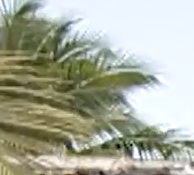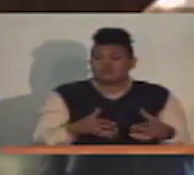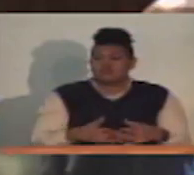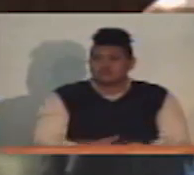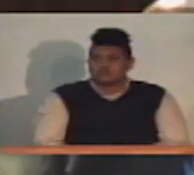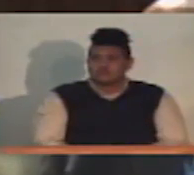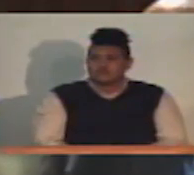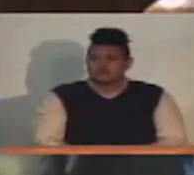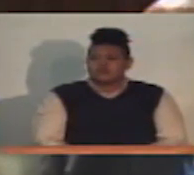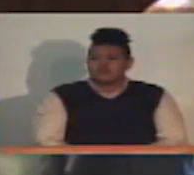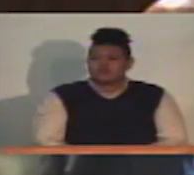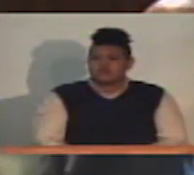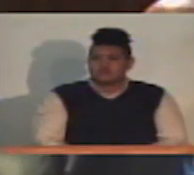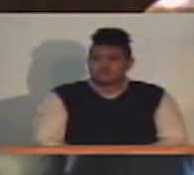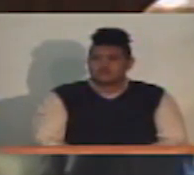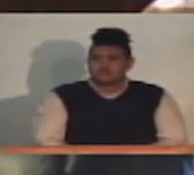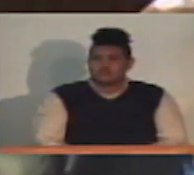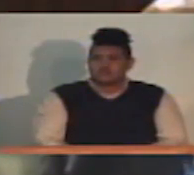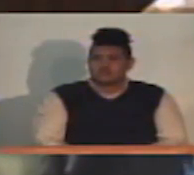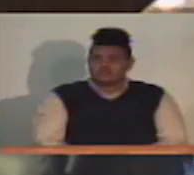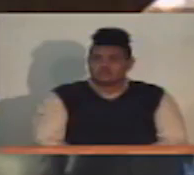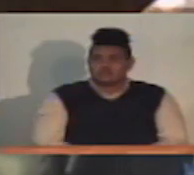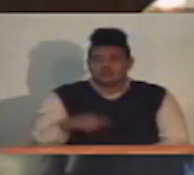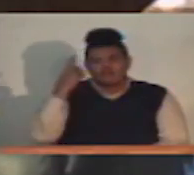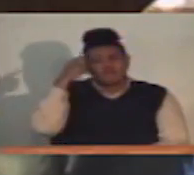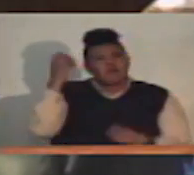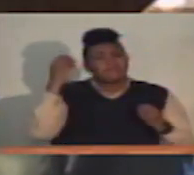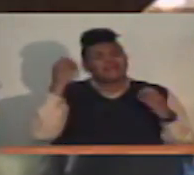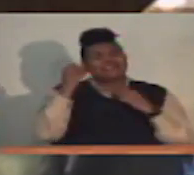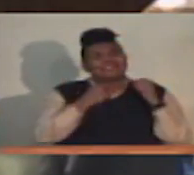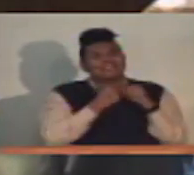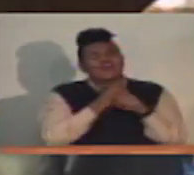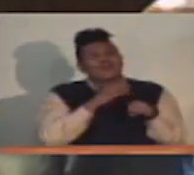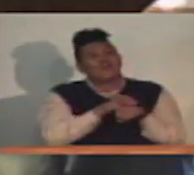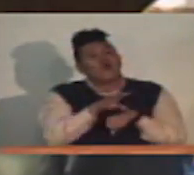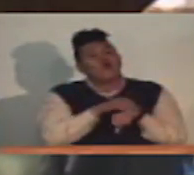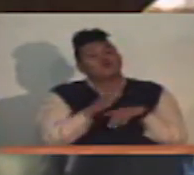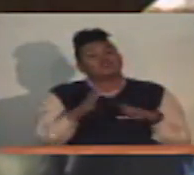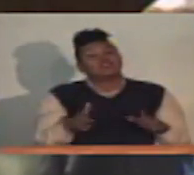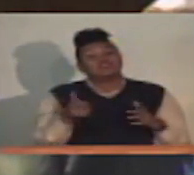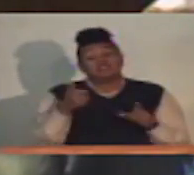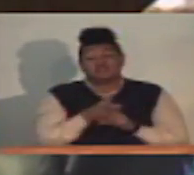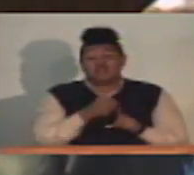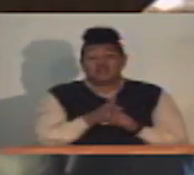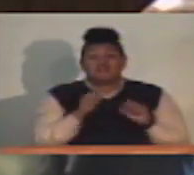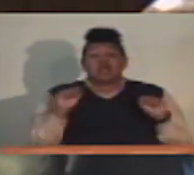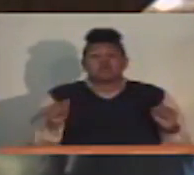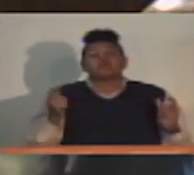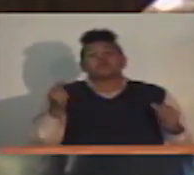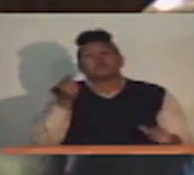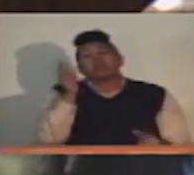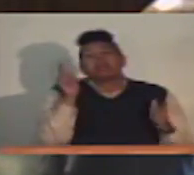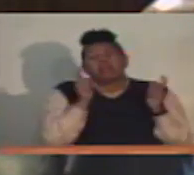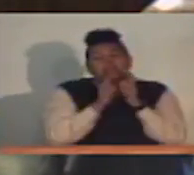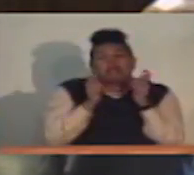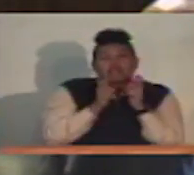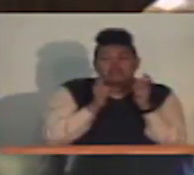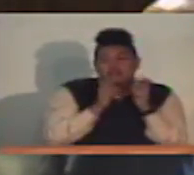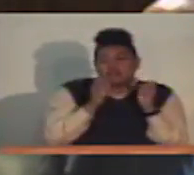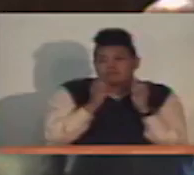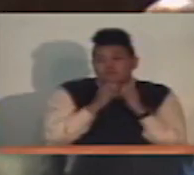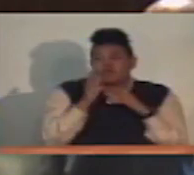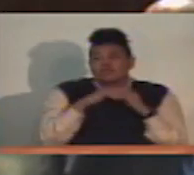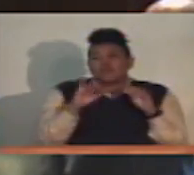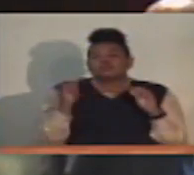corporations. For many years, councillors have been able to do little more than